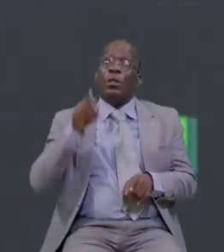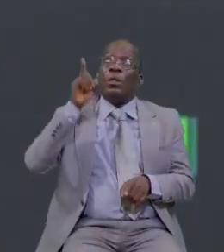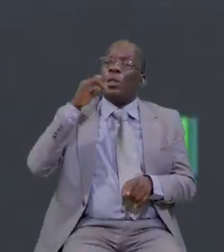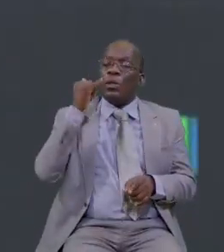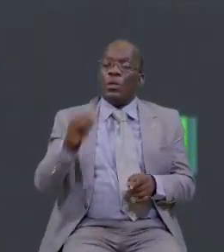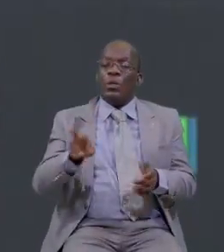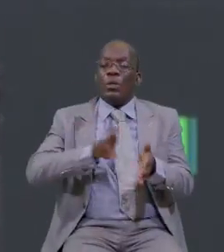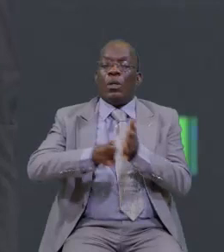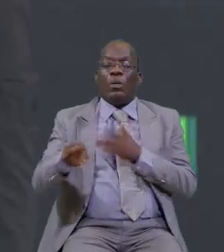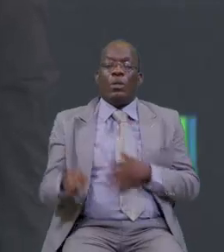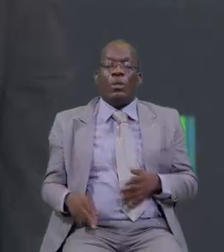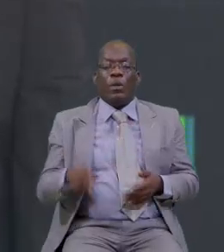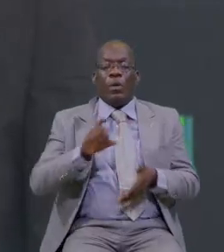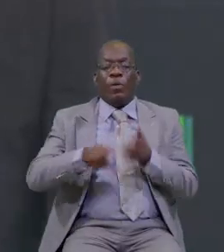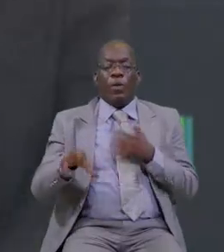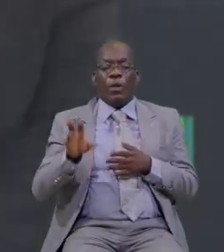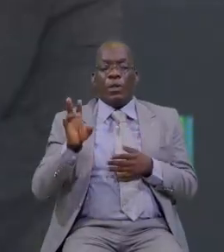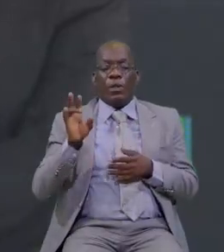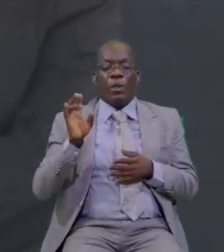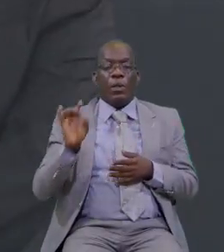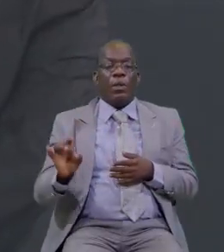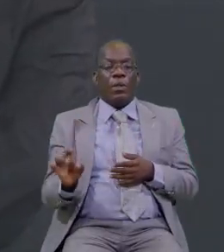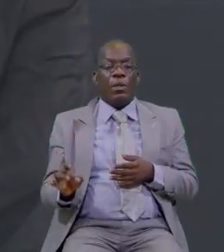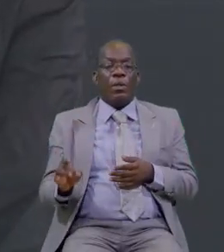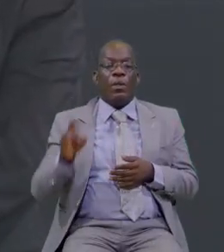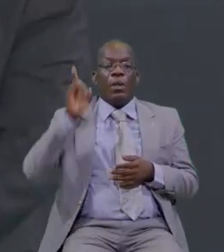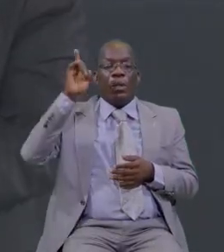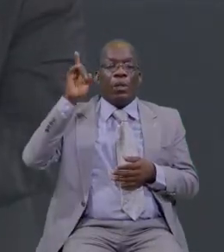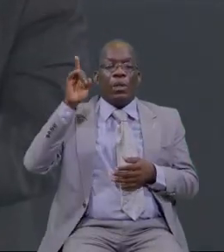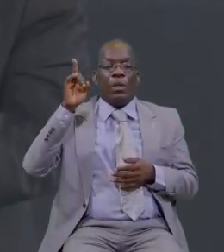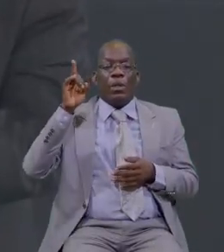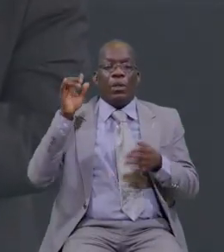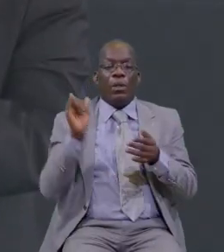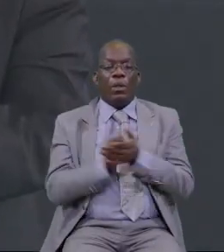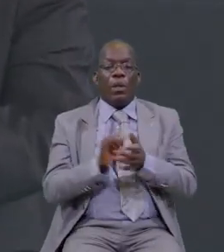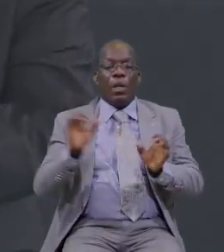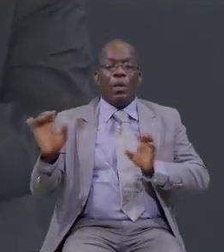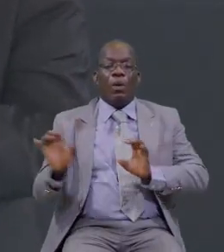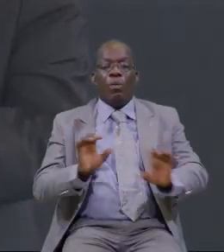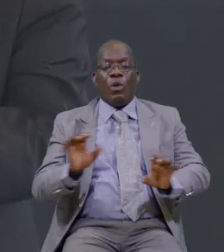verse 8. In verse 8, he that